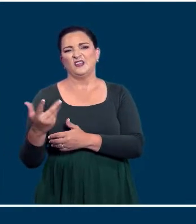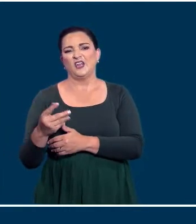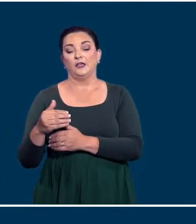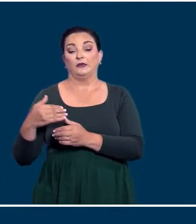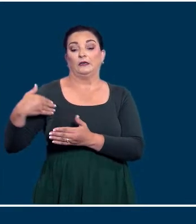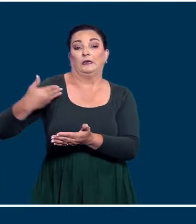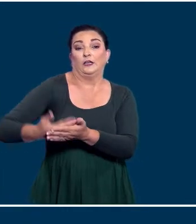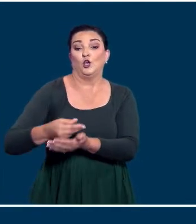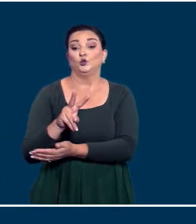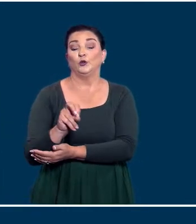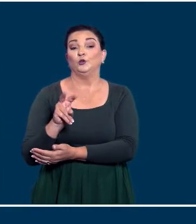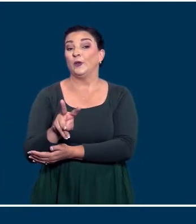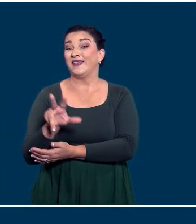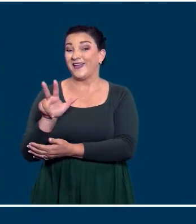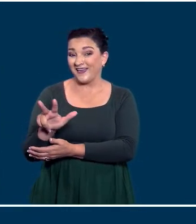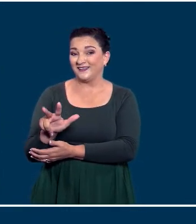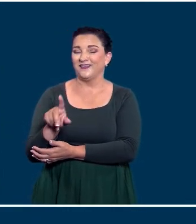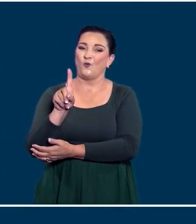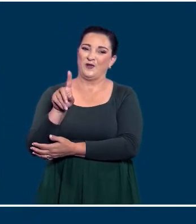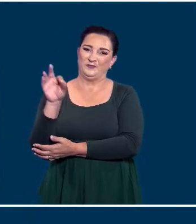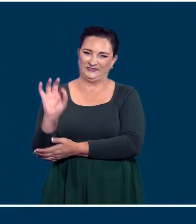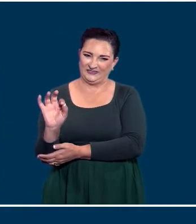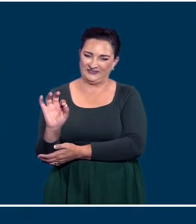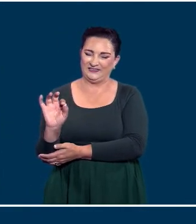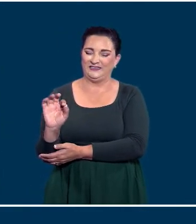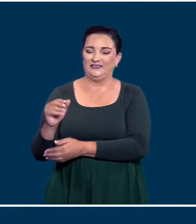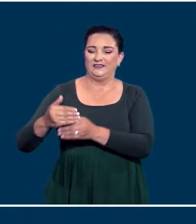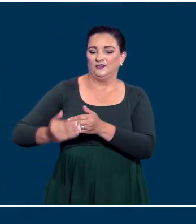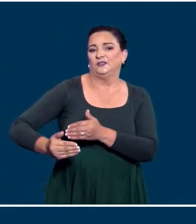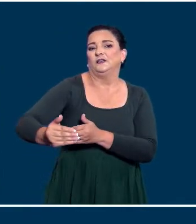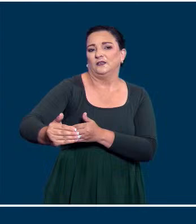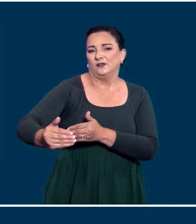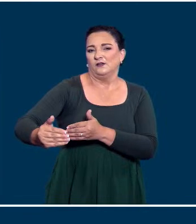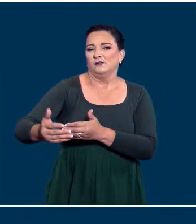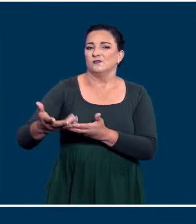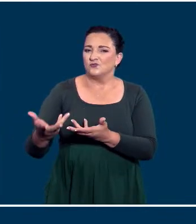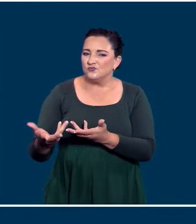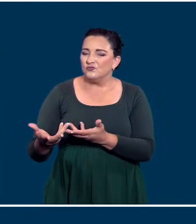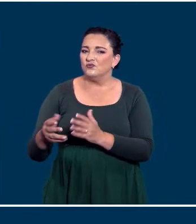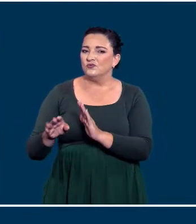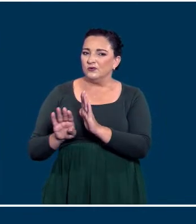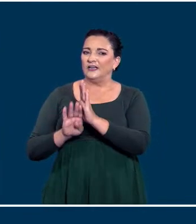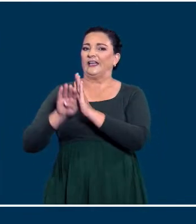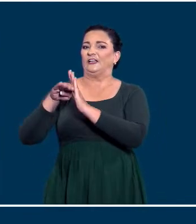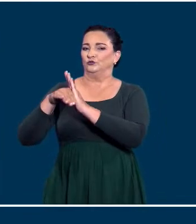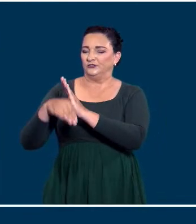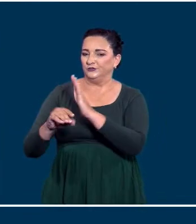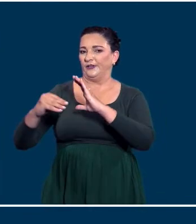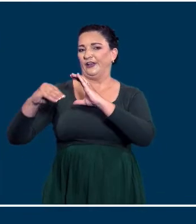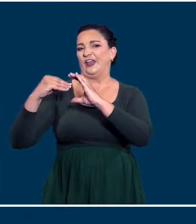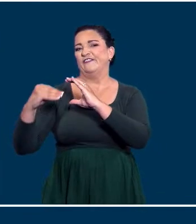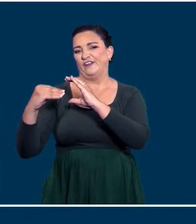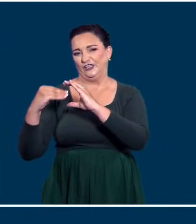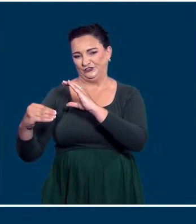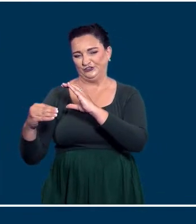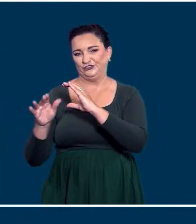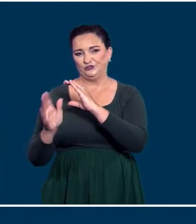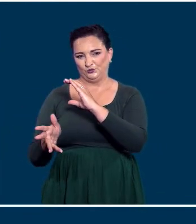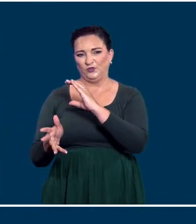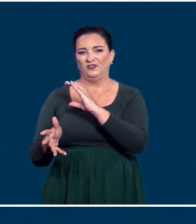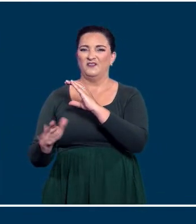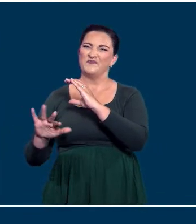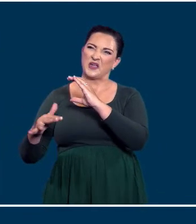in 2018, which generated an increase in inflation of